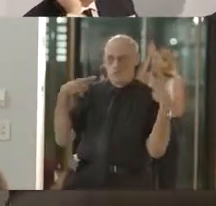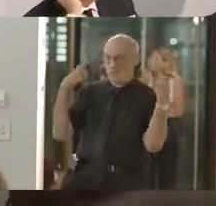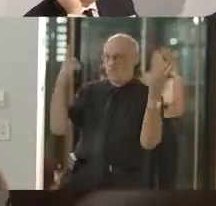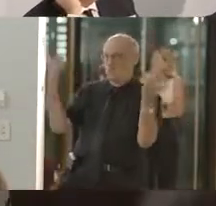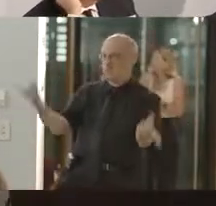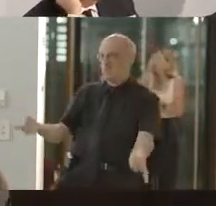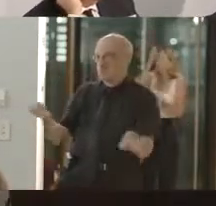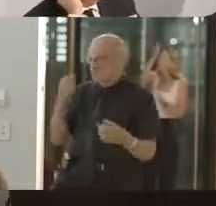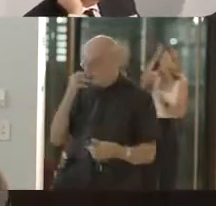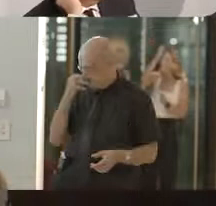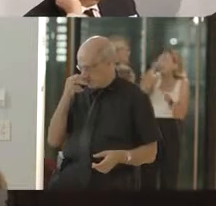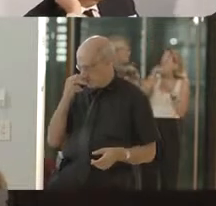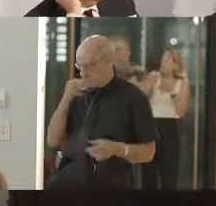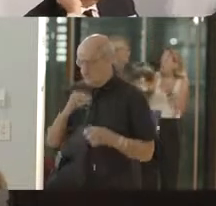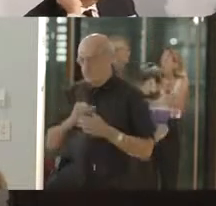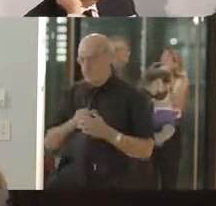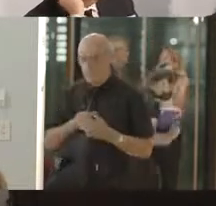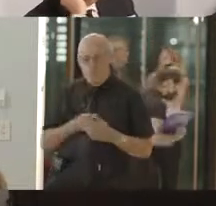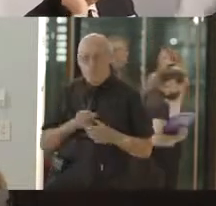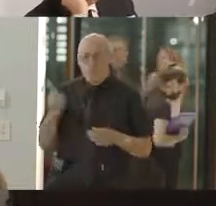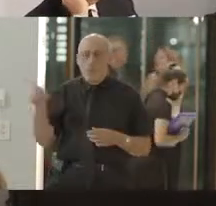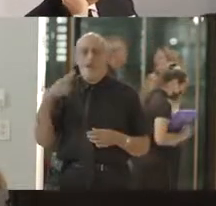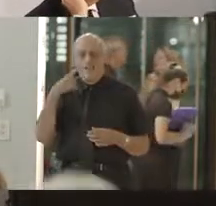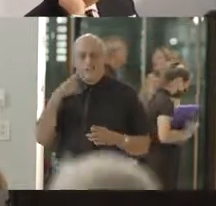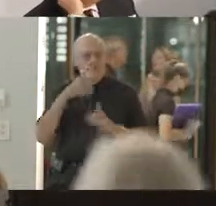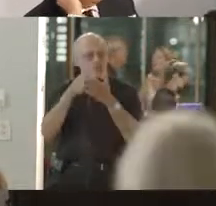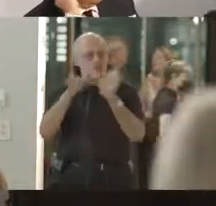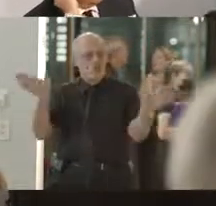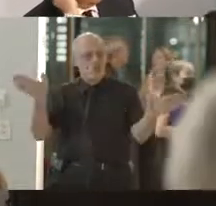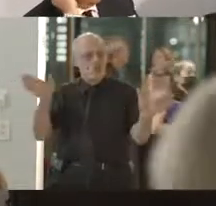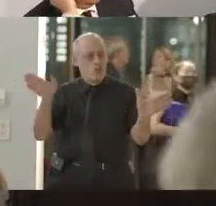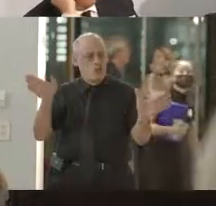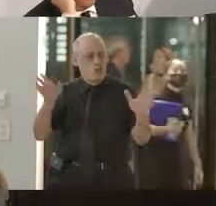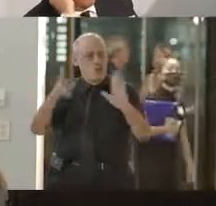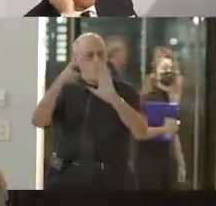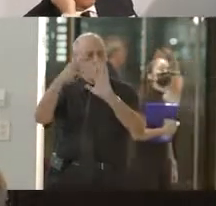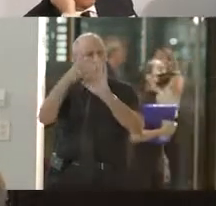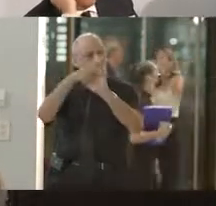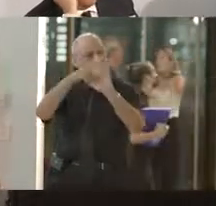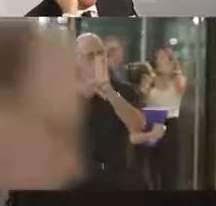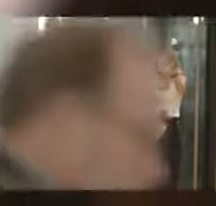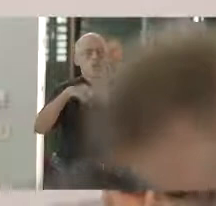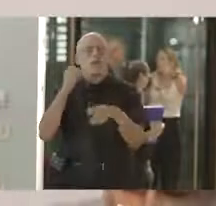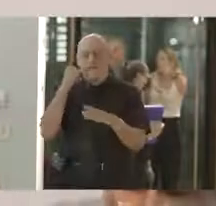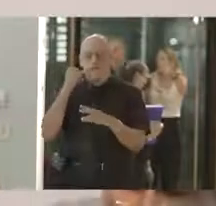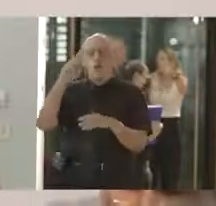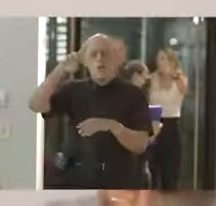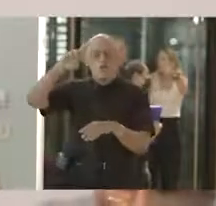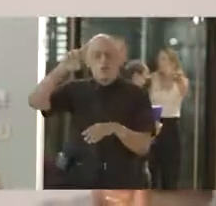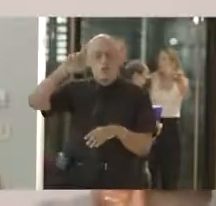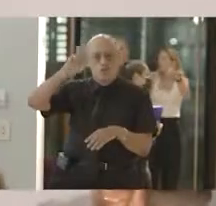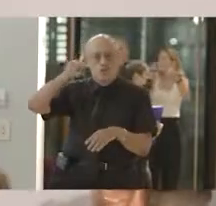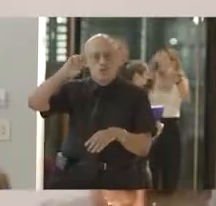previous materials. Yeah, I think there's just a general, sort of a general principles that if we would leave Rockefeller Park